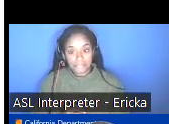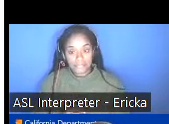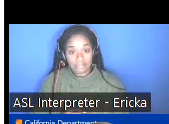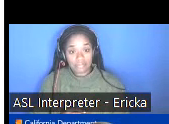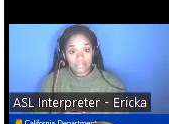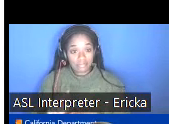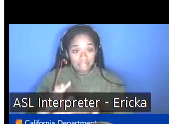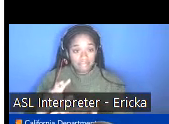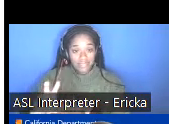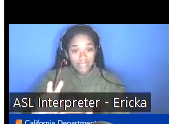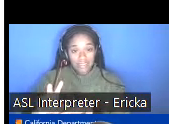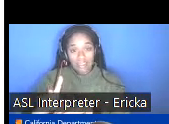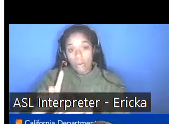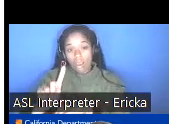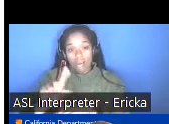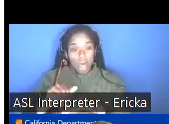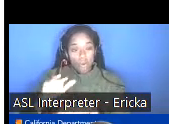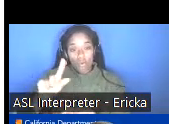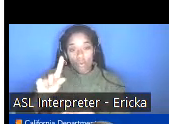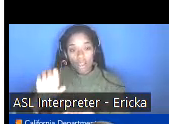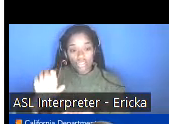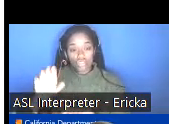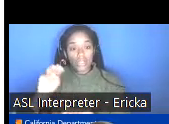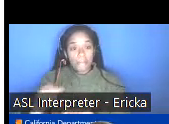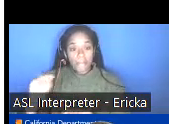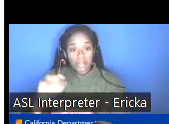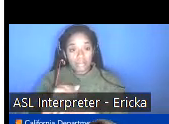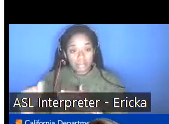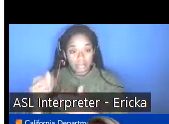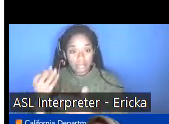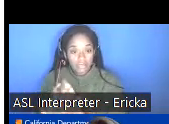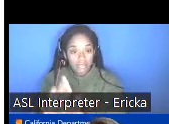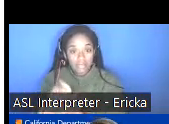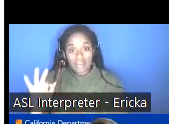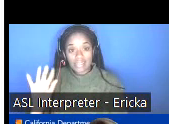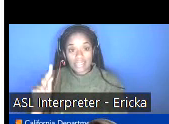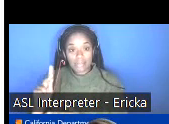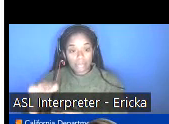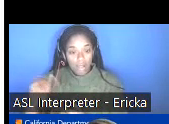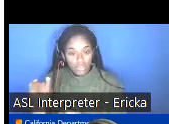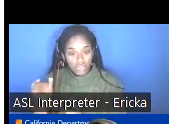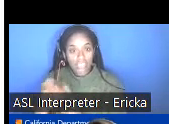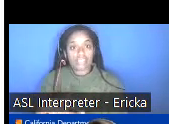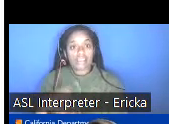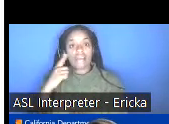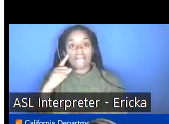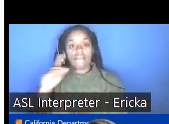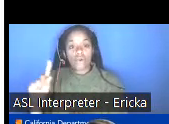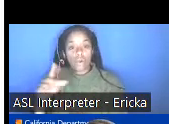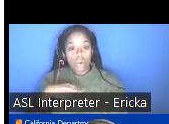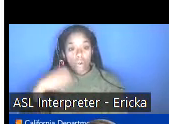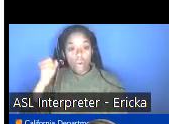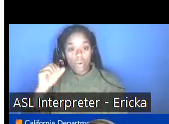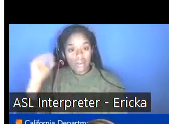allocating over $100 million to fund 19 projects to create more residential care options for older adults and people